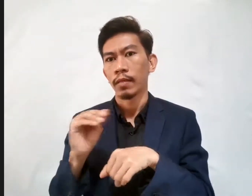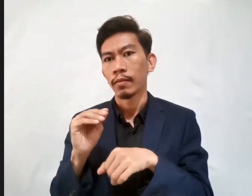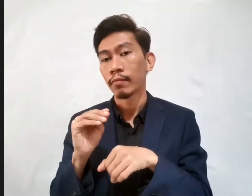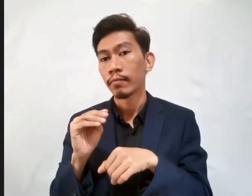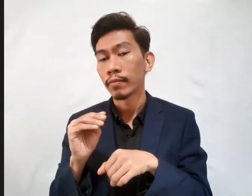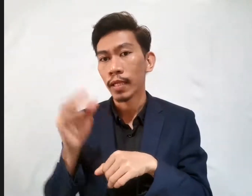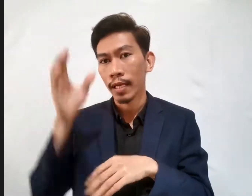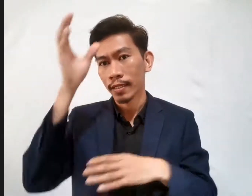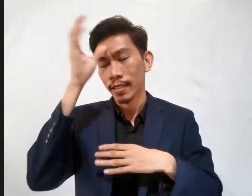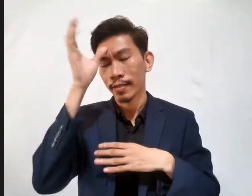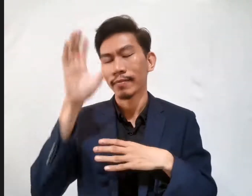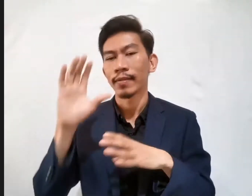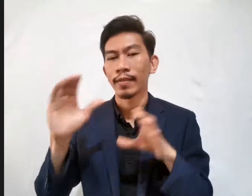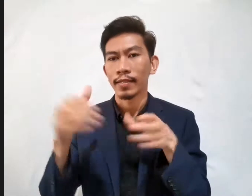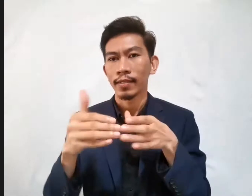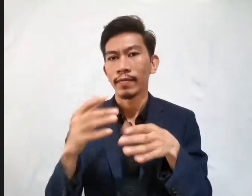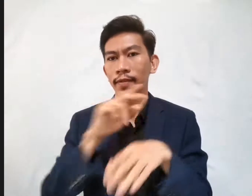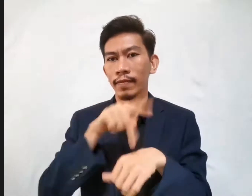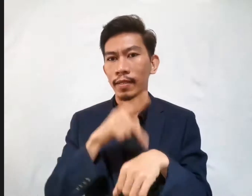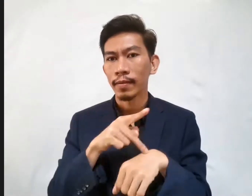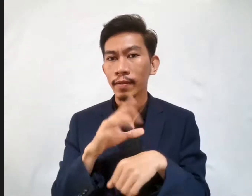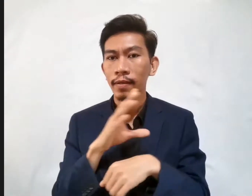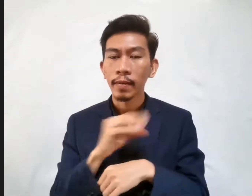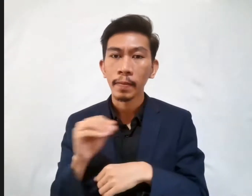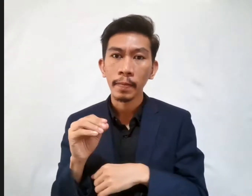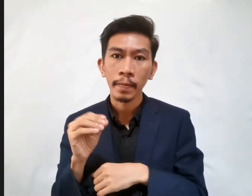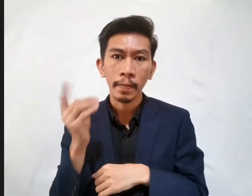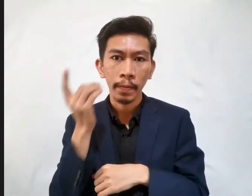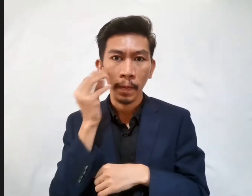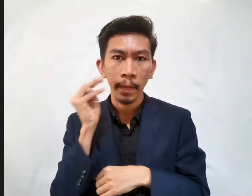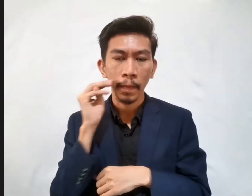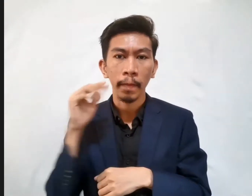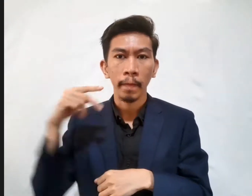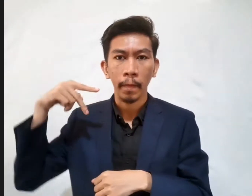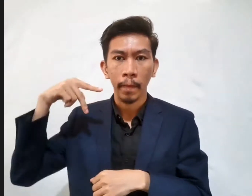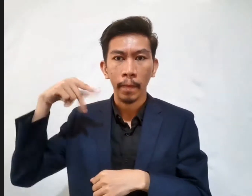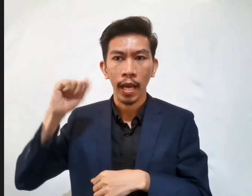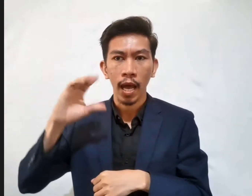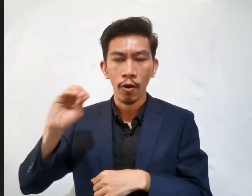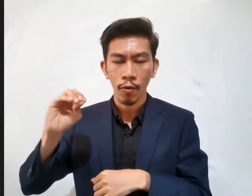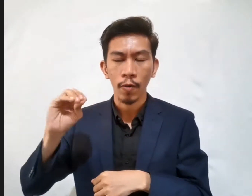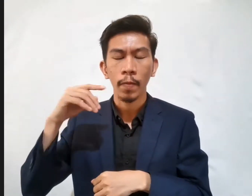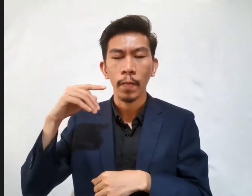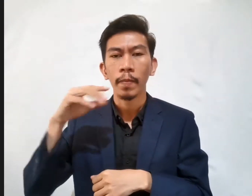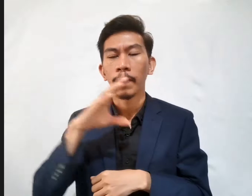hello to Professor Dindo Manhit, Mr. Paco Pangalangan,